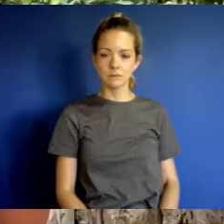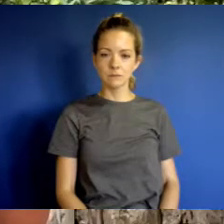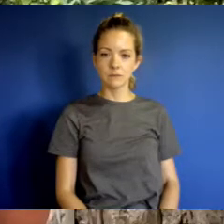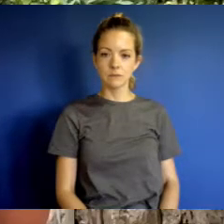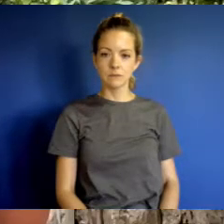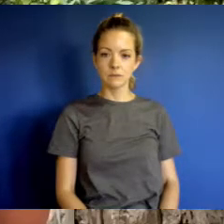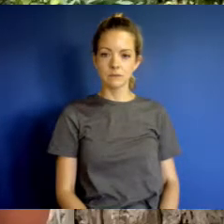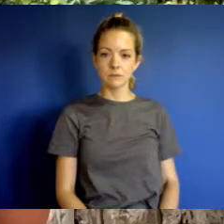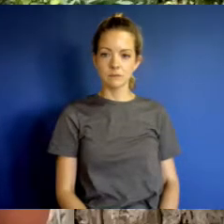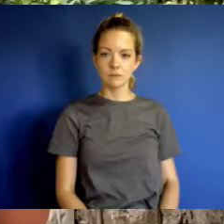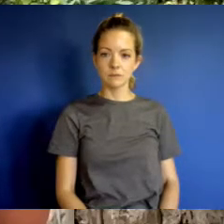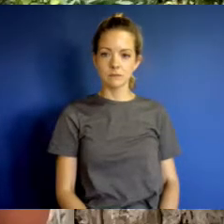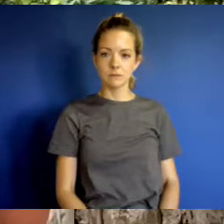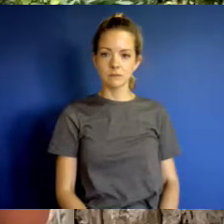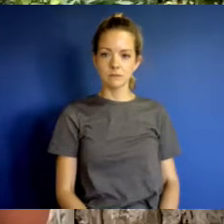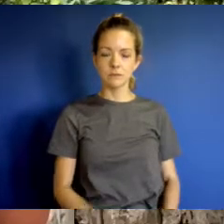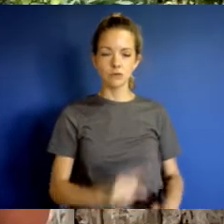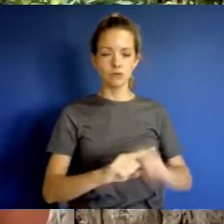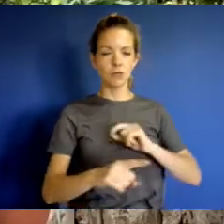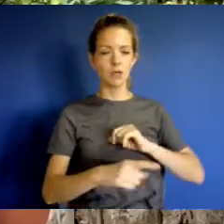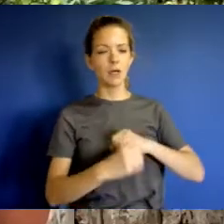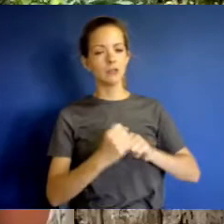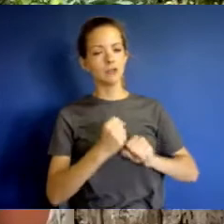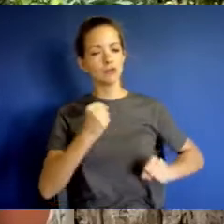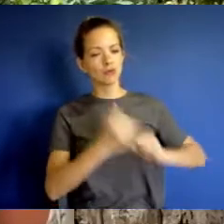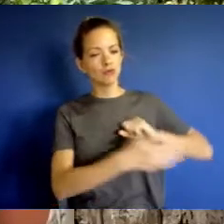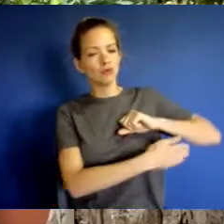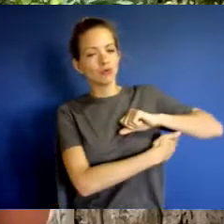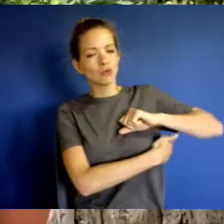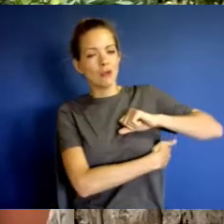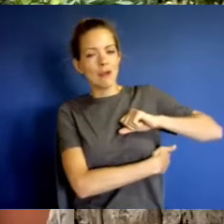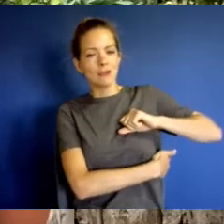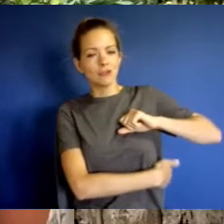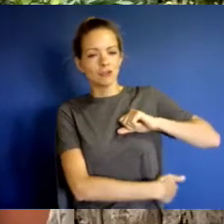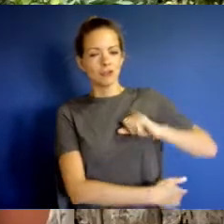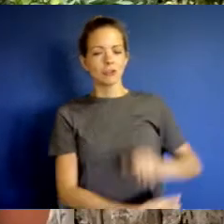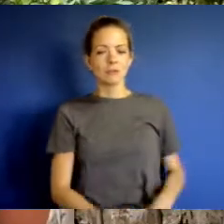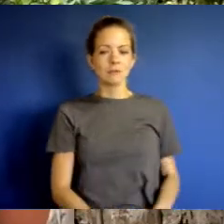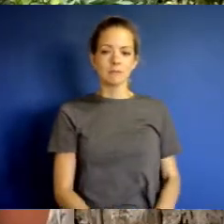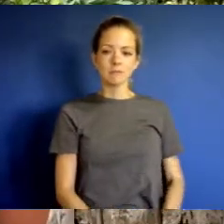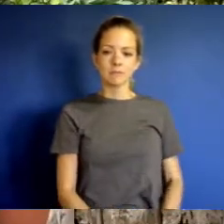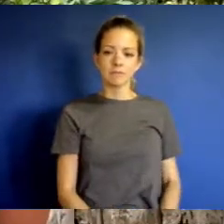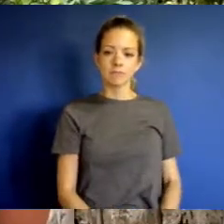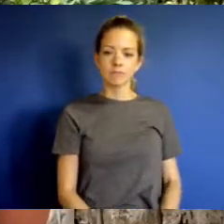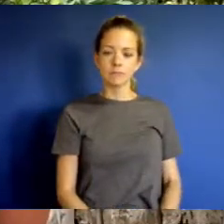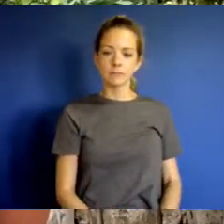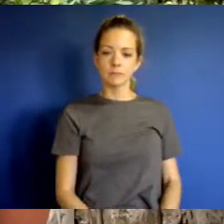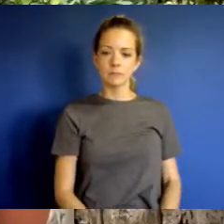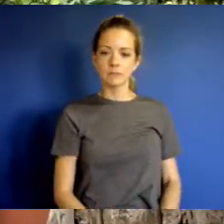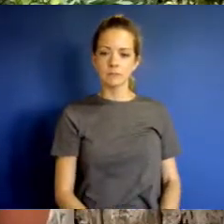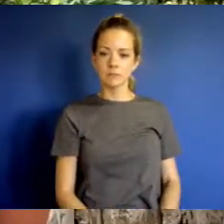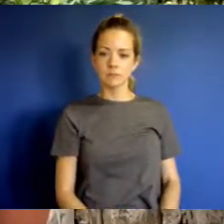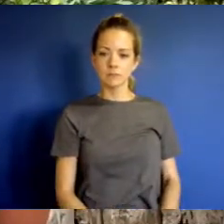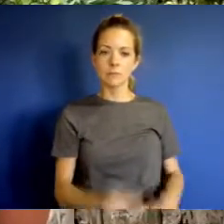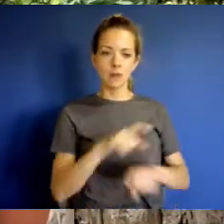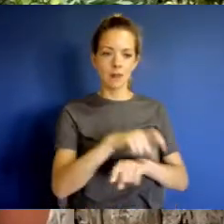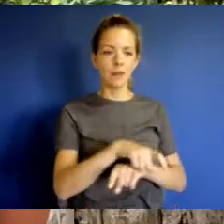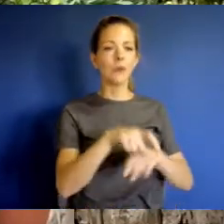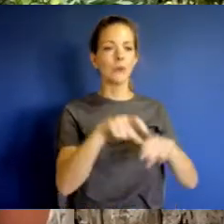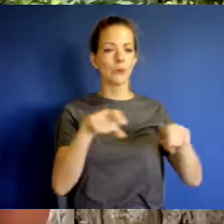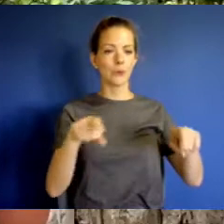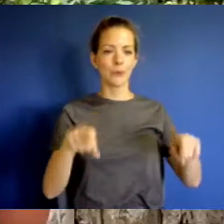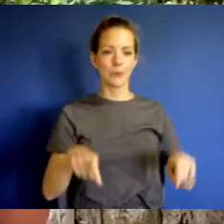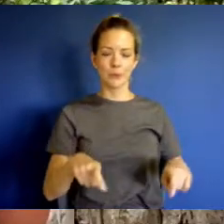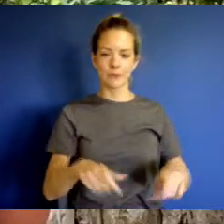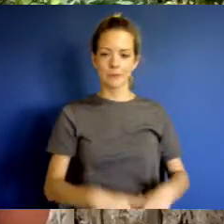Just get all of that stretch before you come back up and open out and unfold the